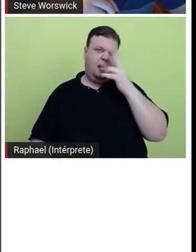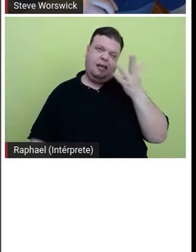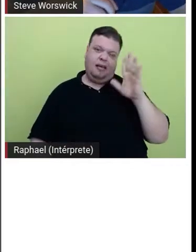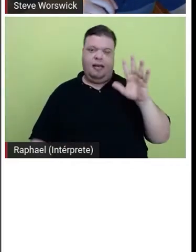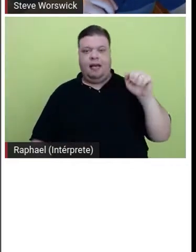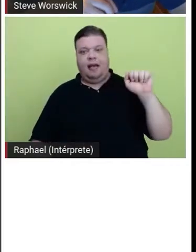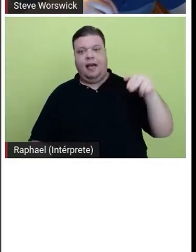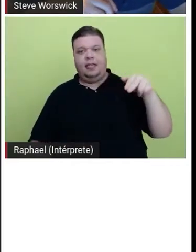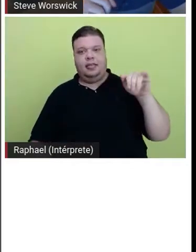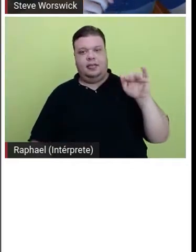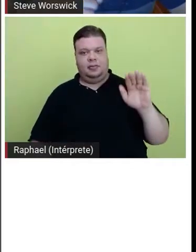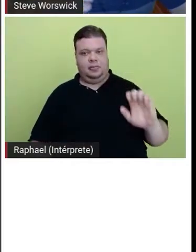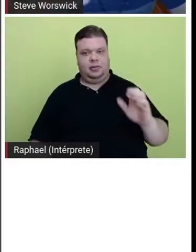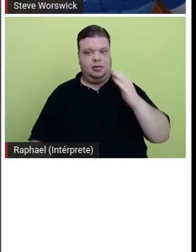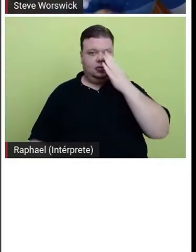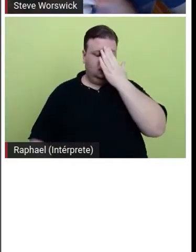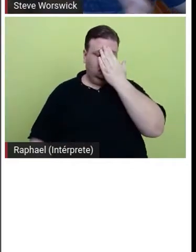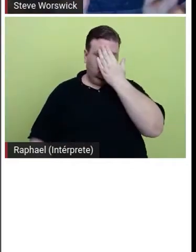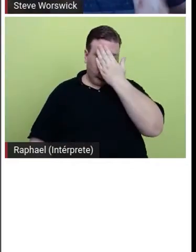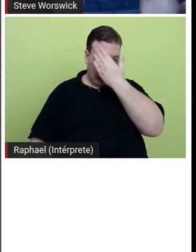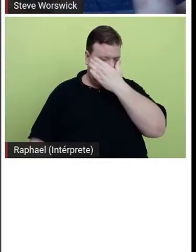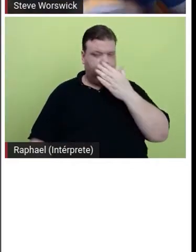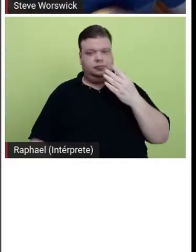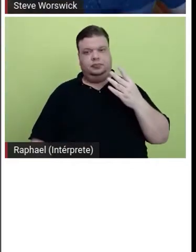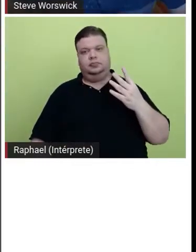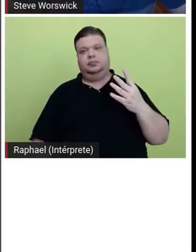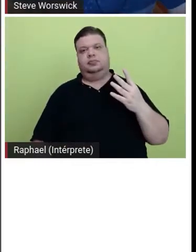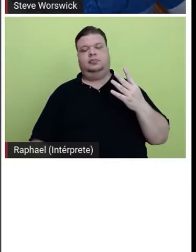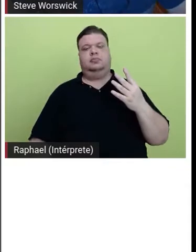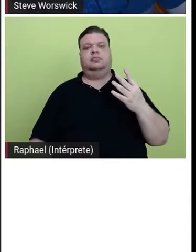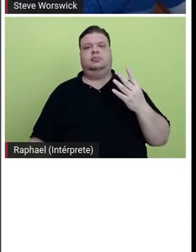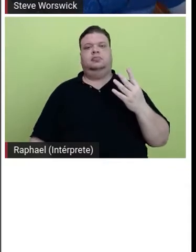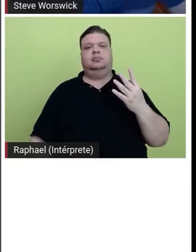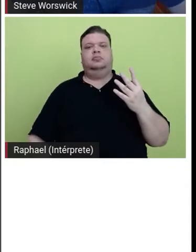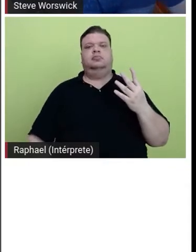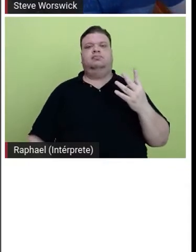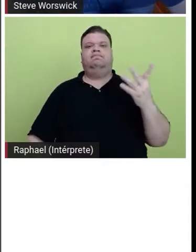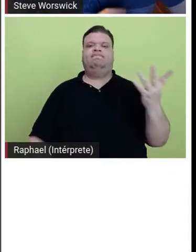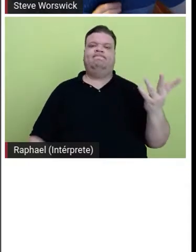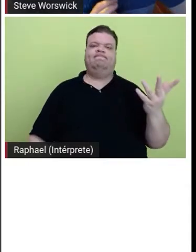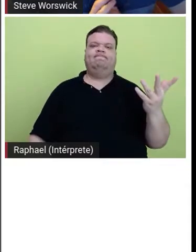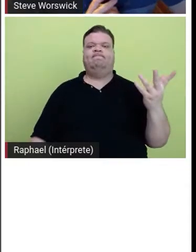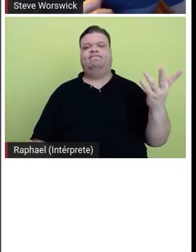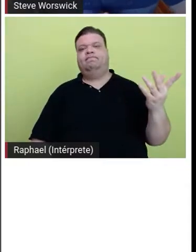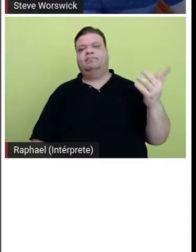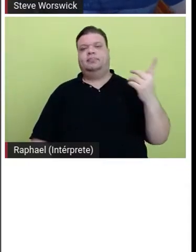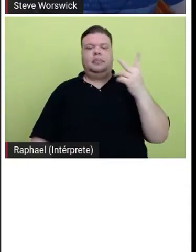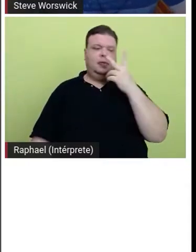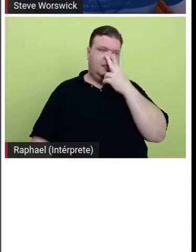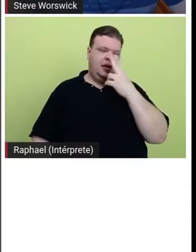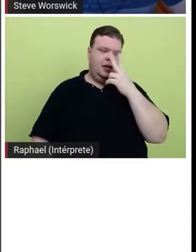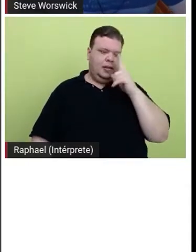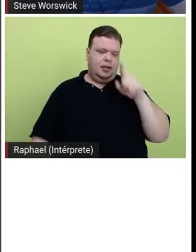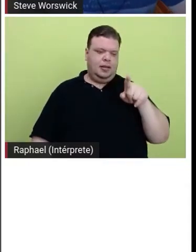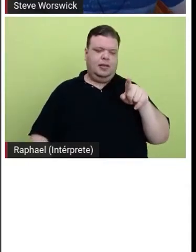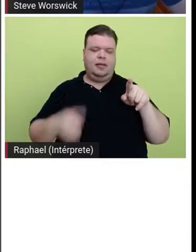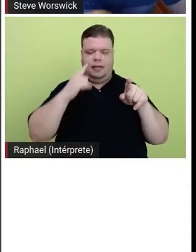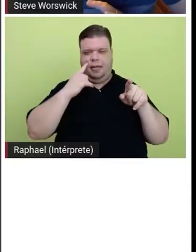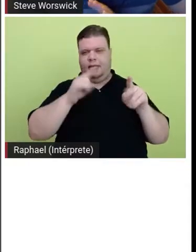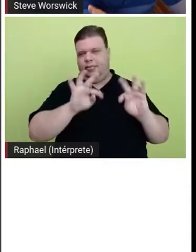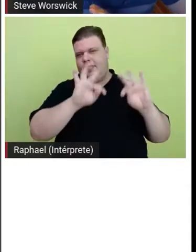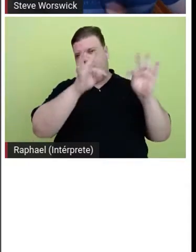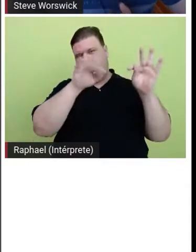called Haptech. And that kind of made like these 3D animated characters, but they were all a little bit creepy, to be